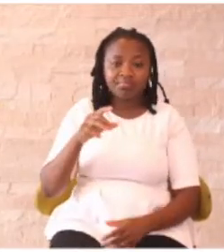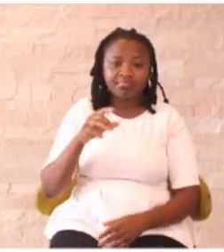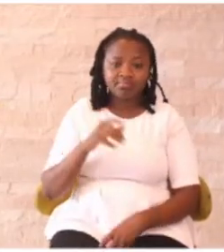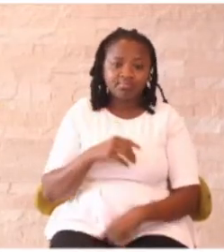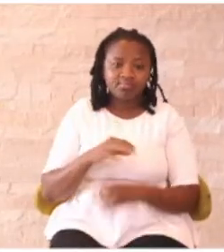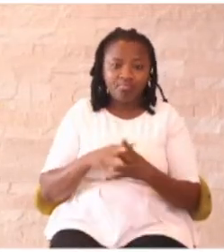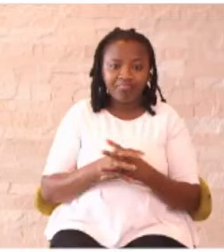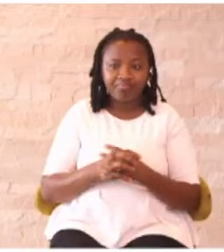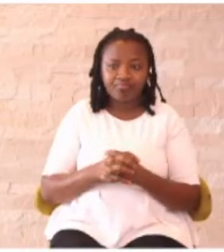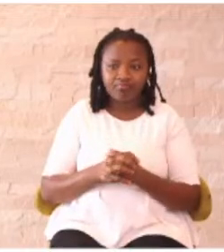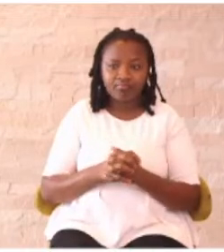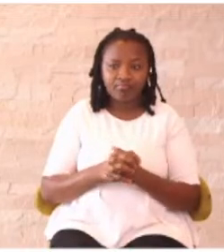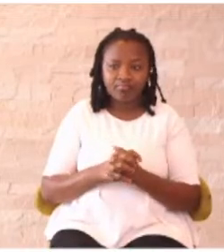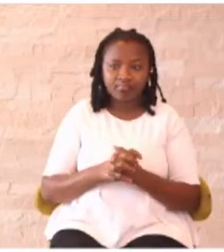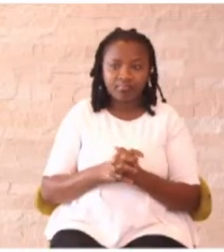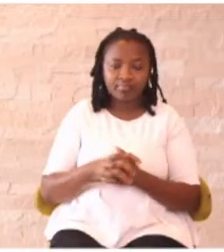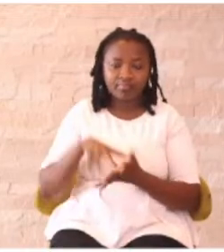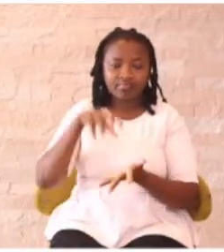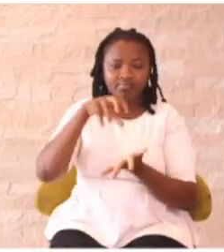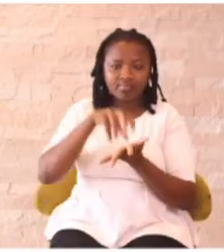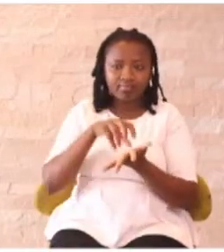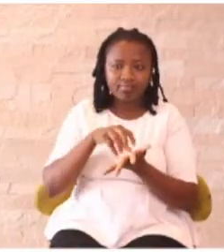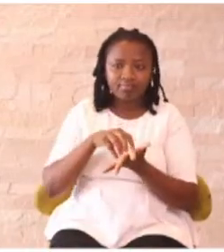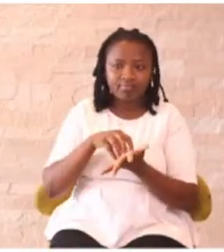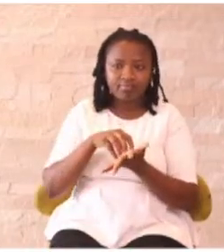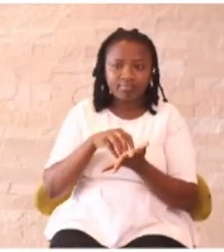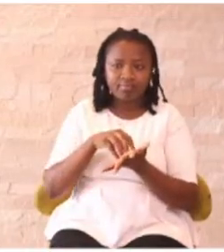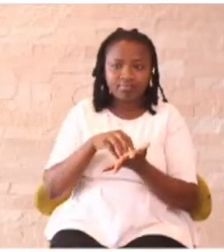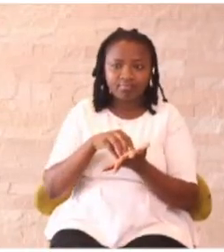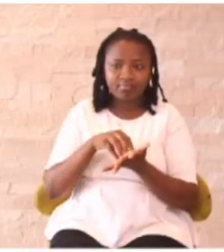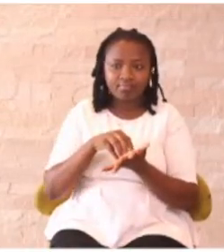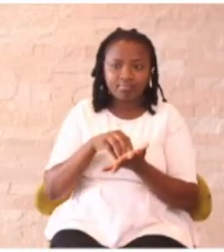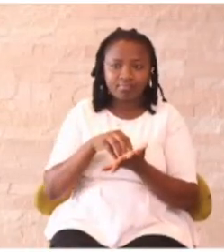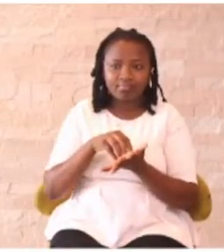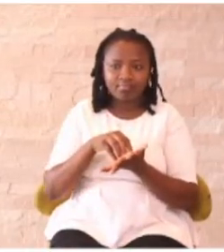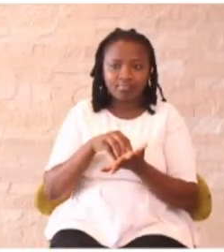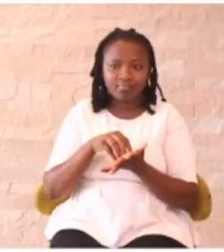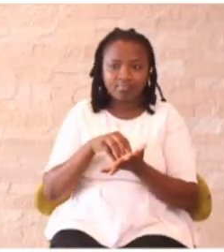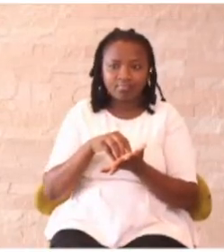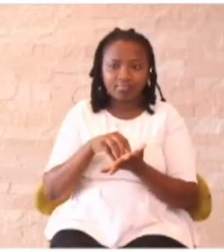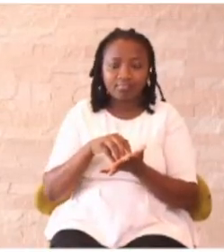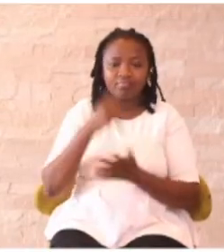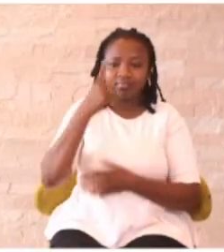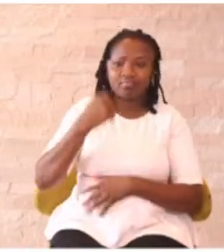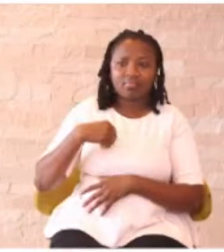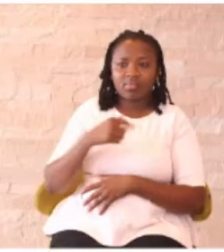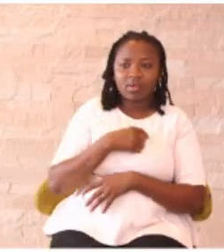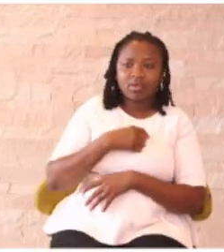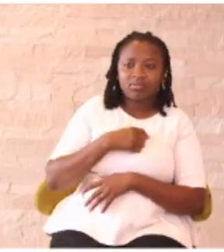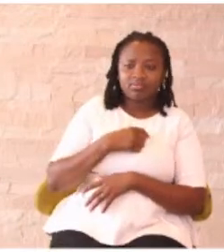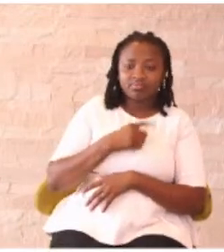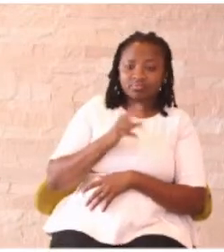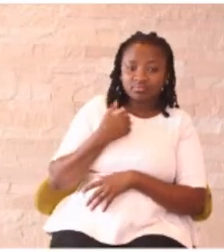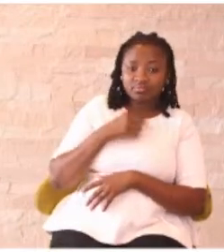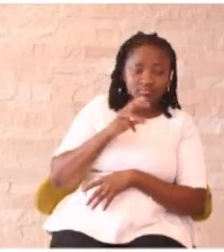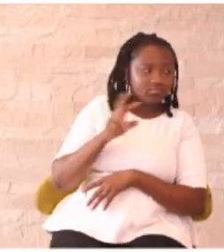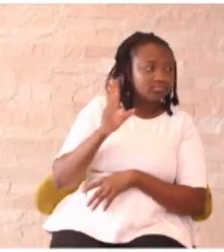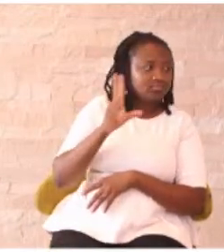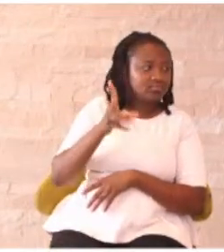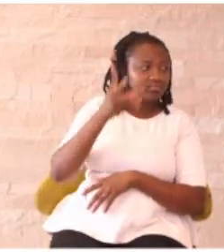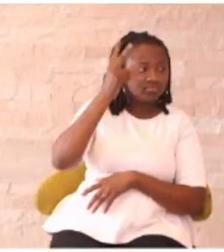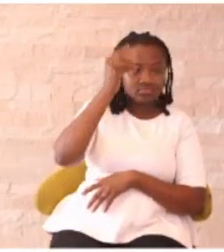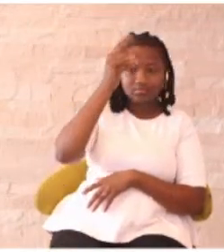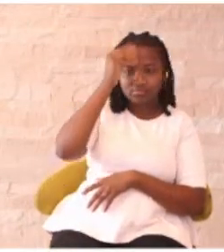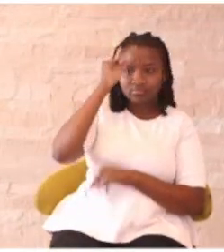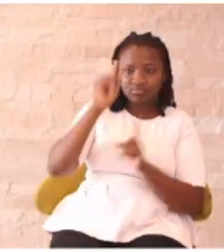English? Your positions, your respectable position. So for us, it was a learning experience. It was also